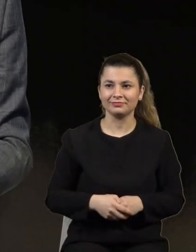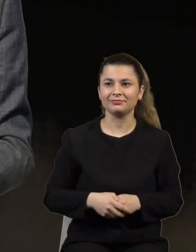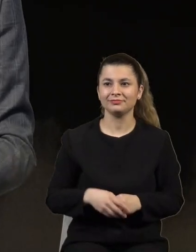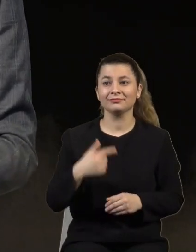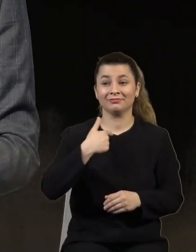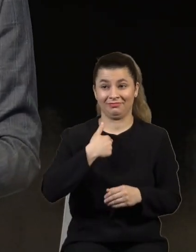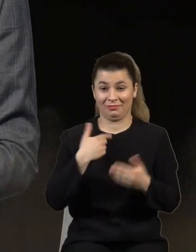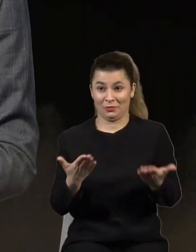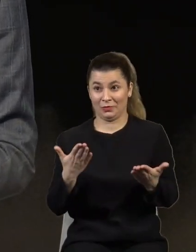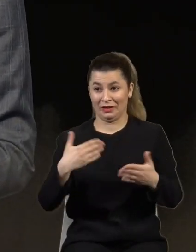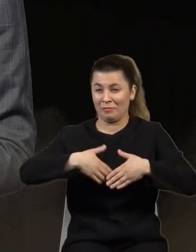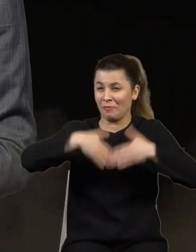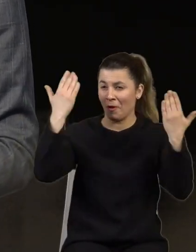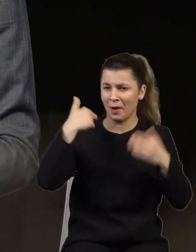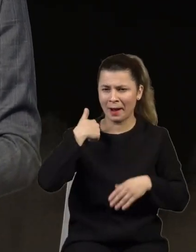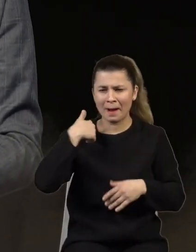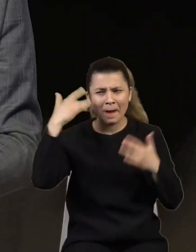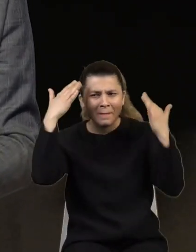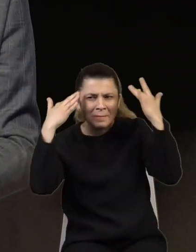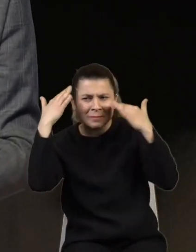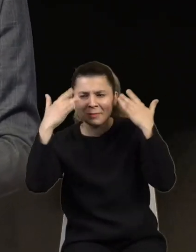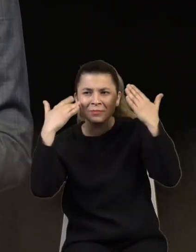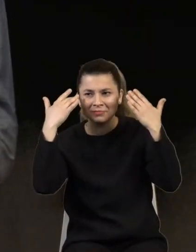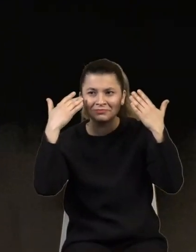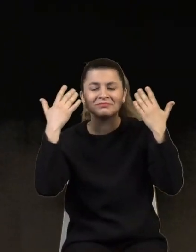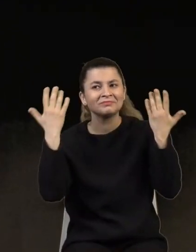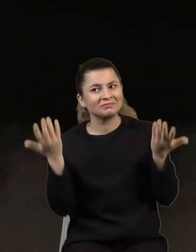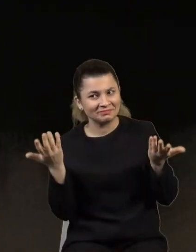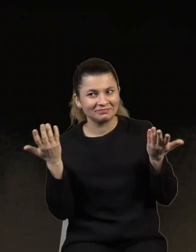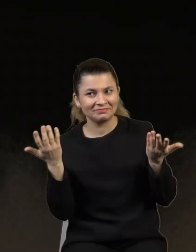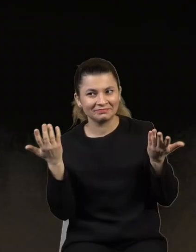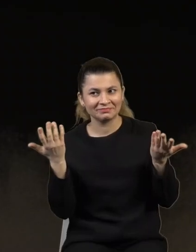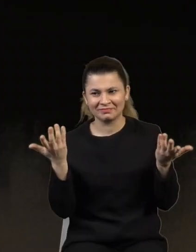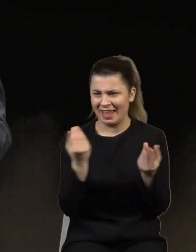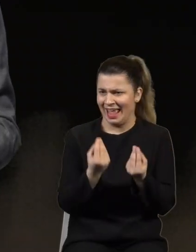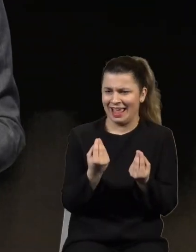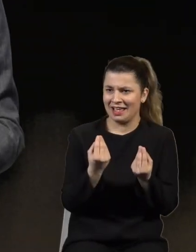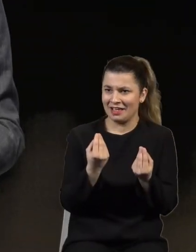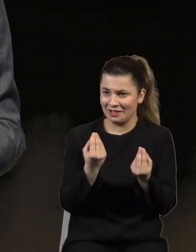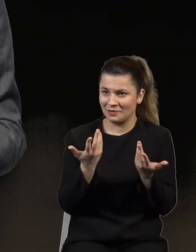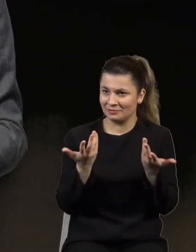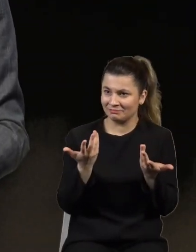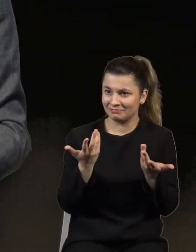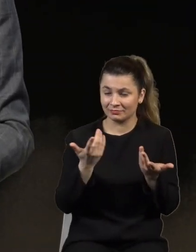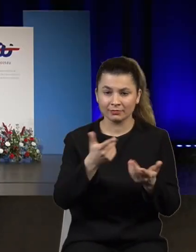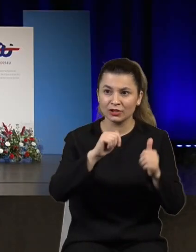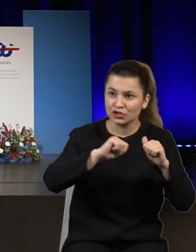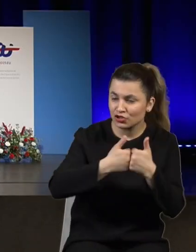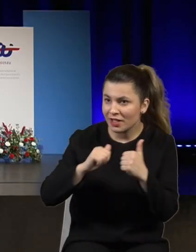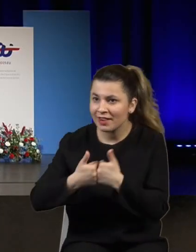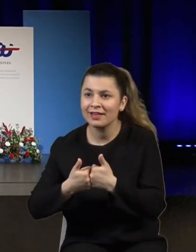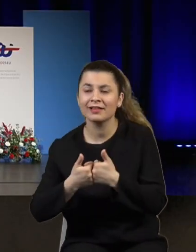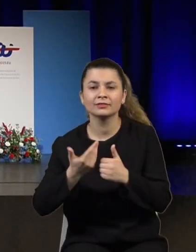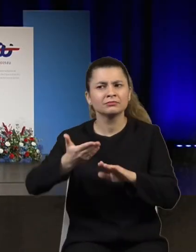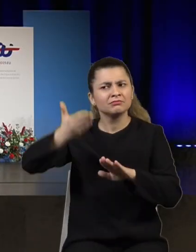challenges were at the agenda at 2011.